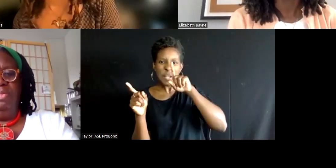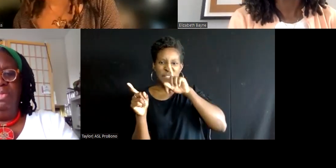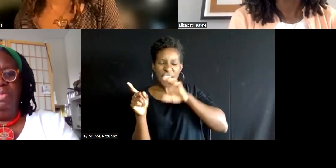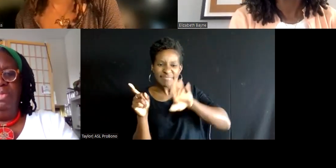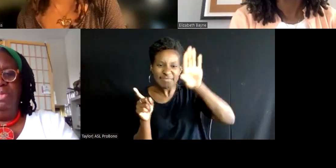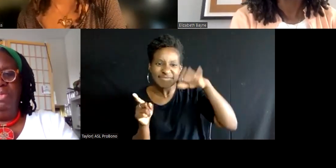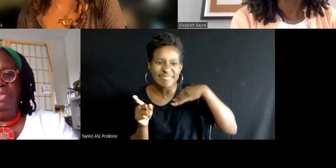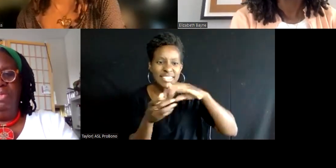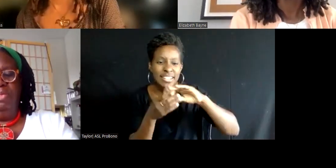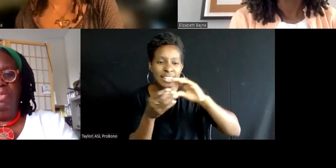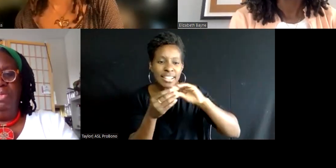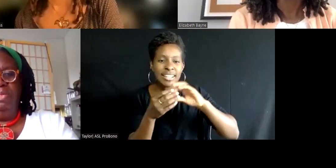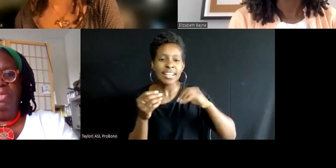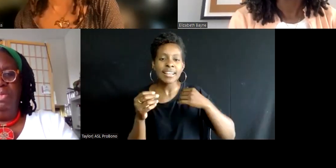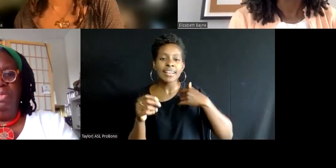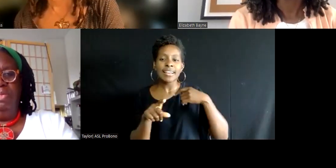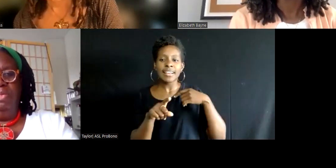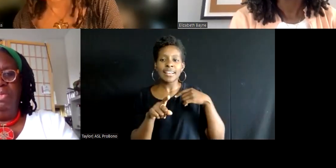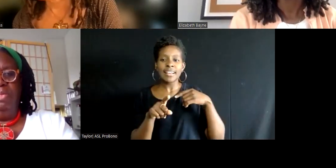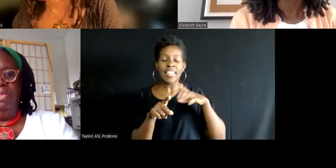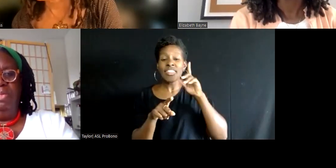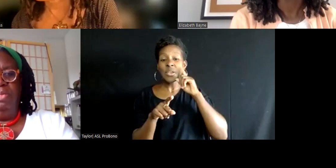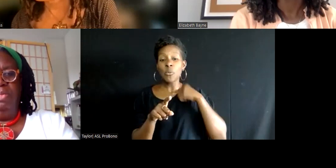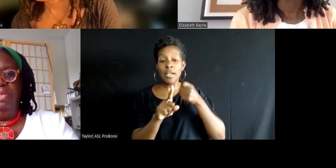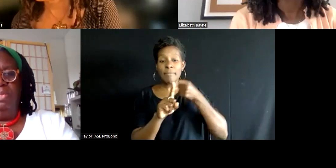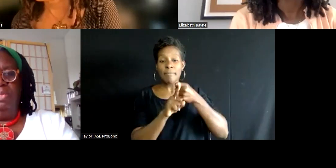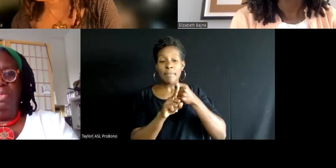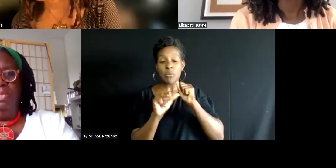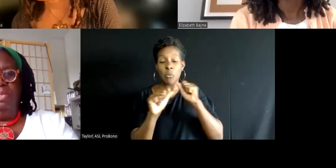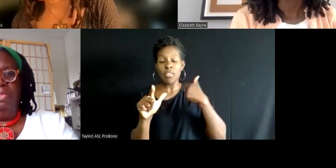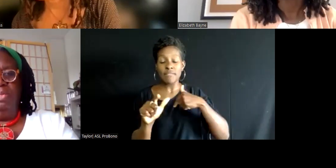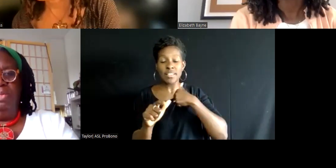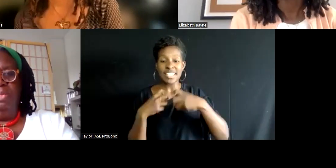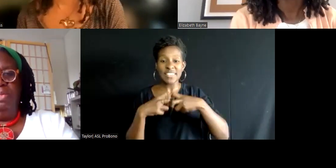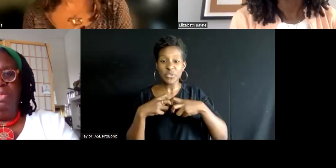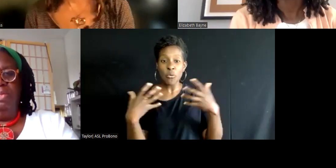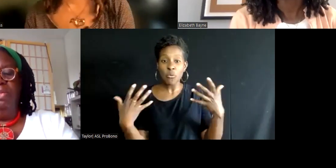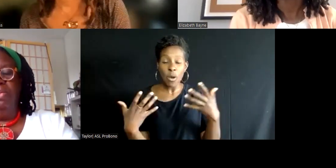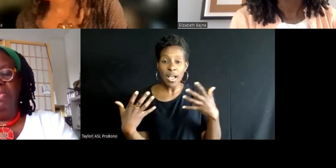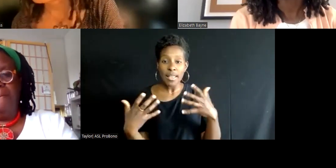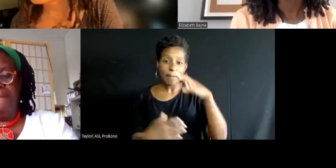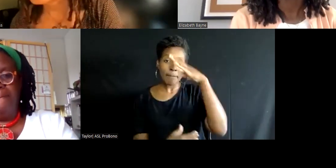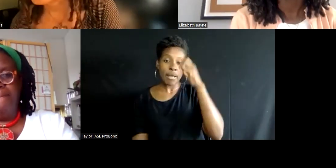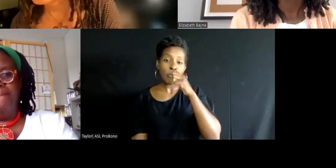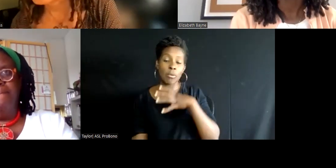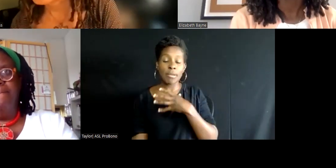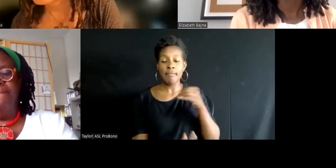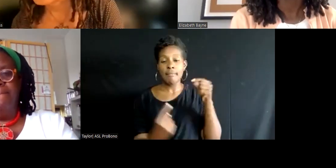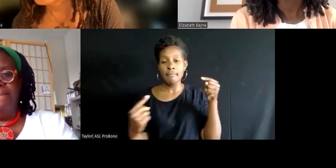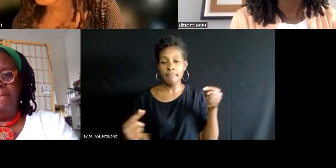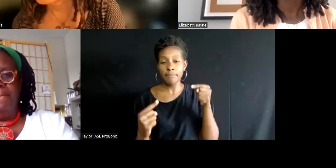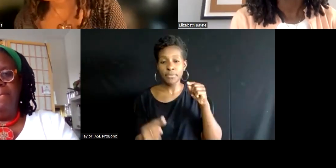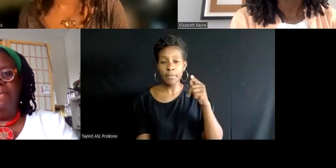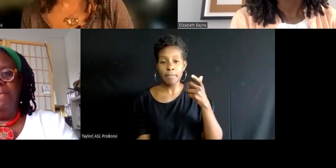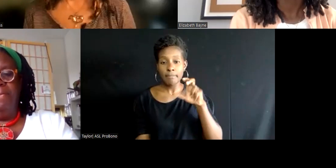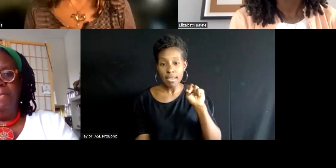here, which probably affects all of us, the issue of Black women in pain, how that's something